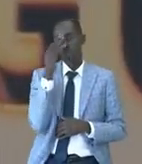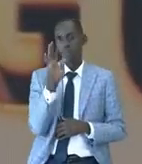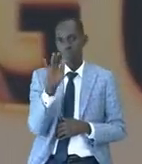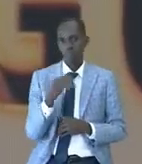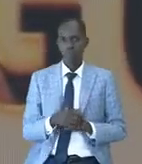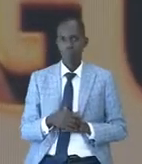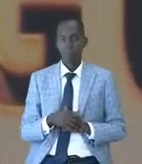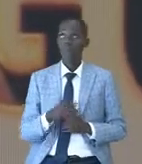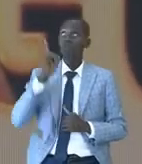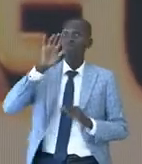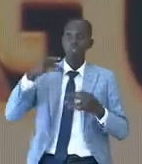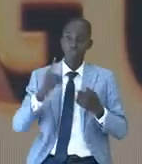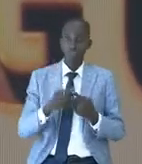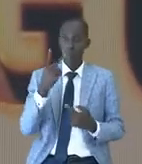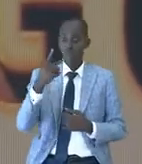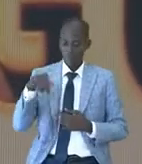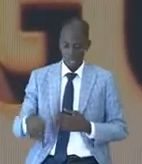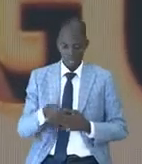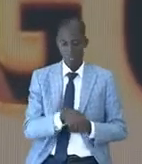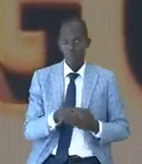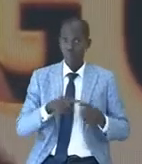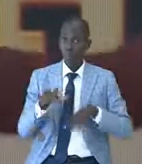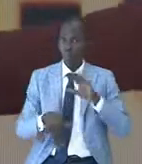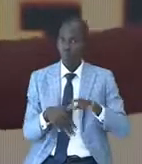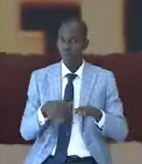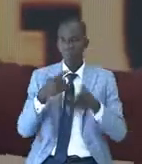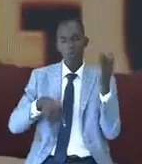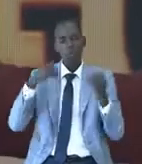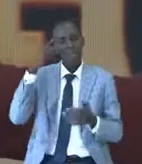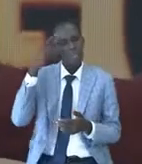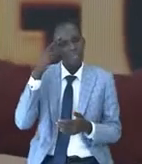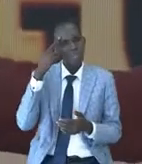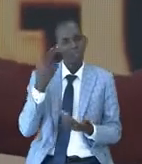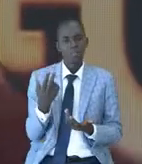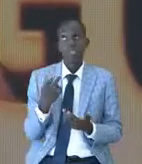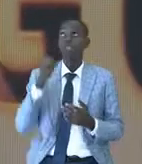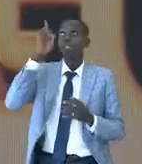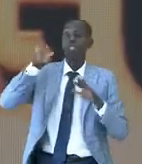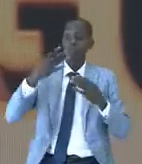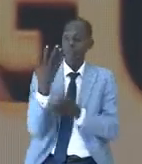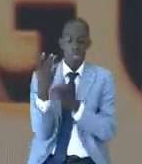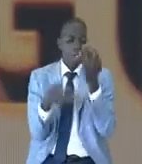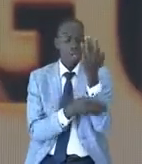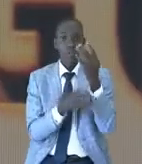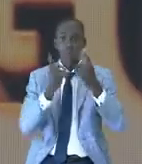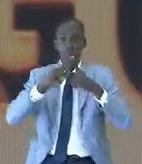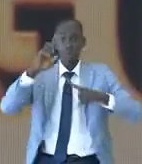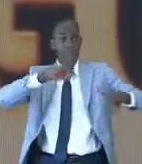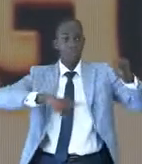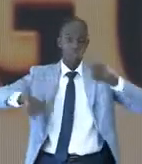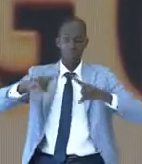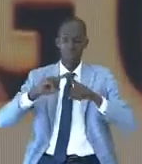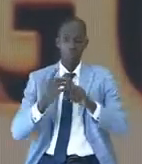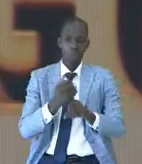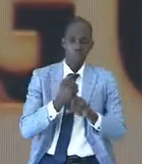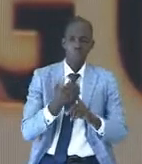gives you leg to walk. There must be a reason for that. He gave you hands to handle, to hold. There must